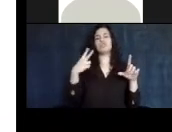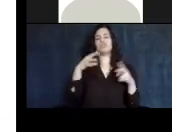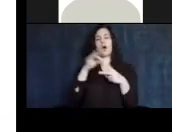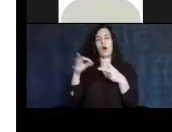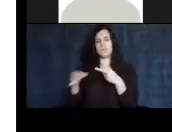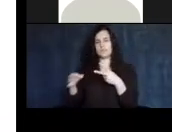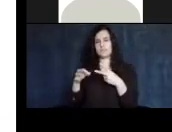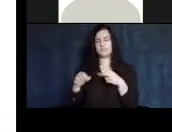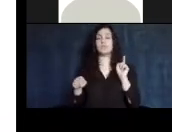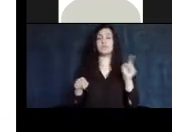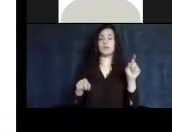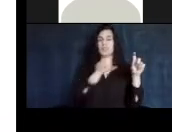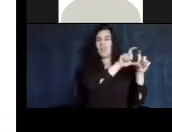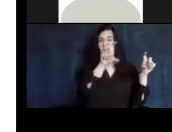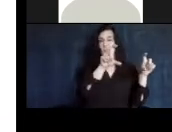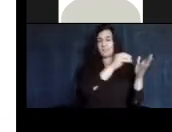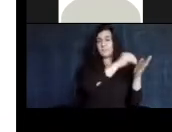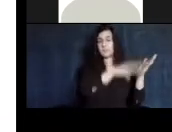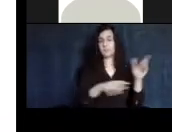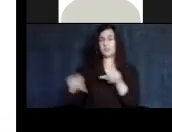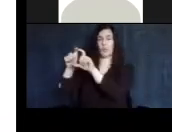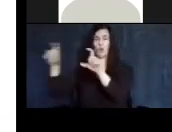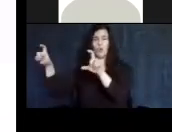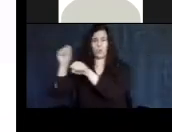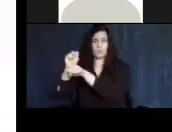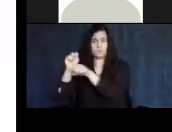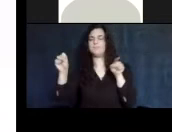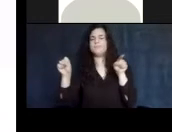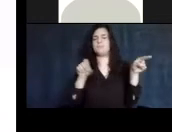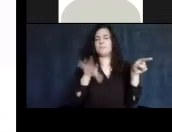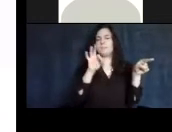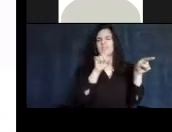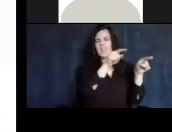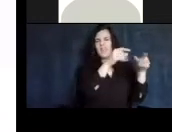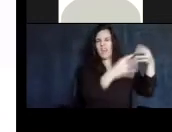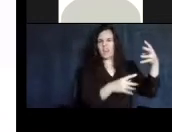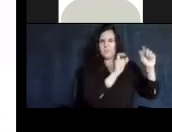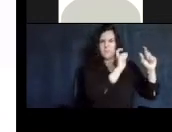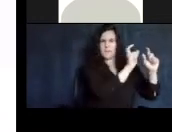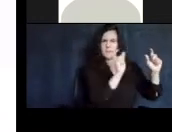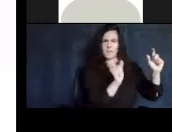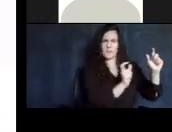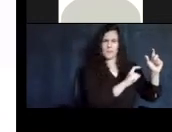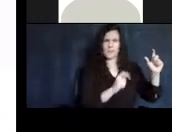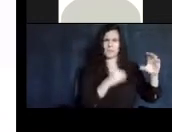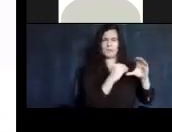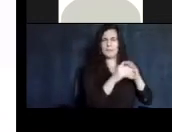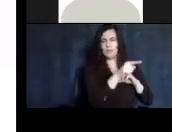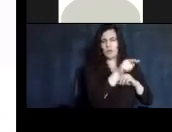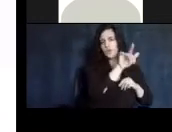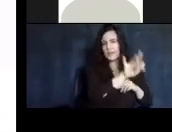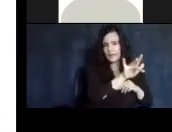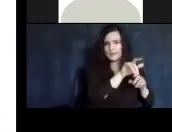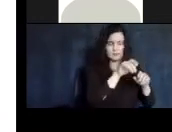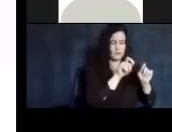or employee. You would click the student option, and then you should see LU email as an option in there. Once you click that, you will be able to log in, and you